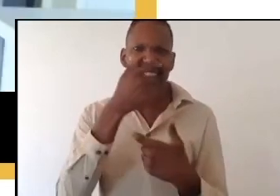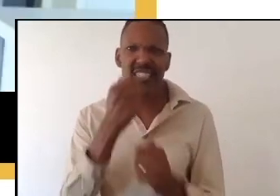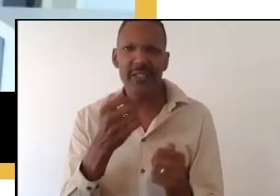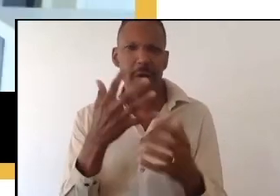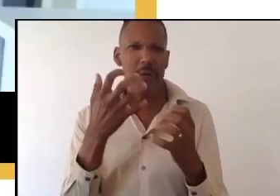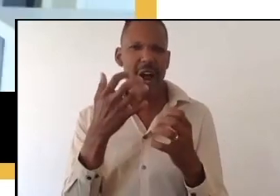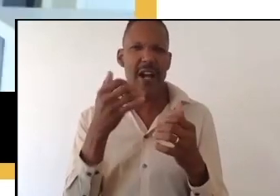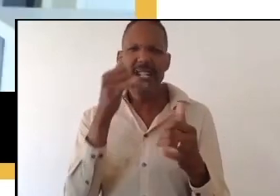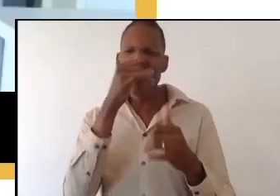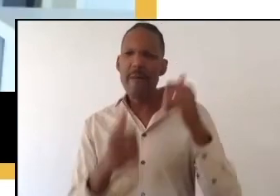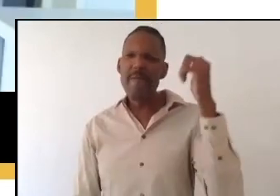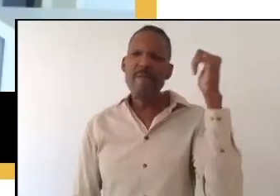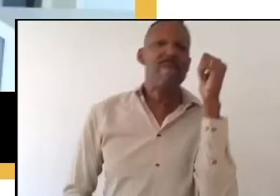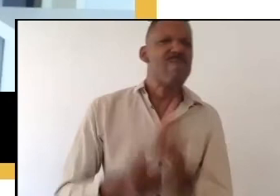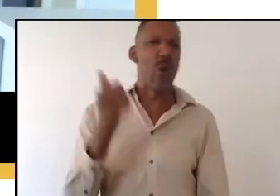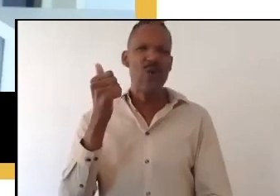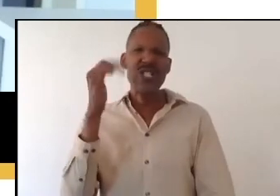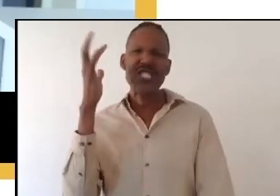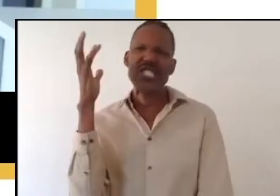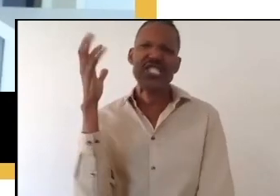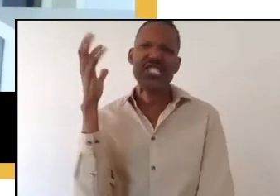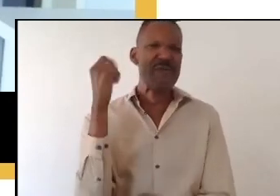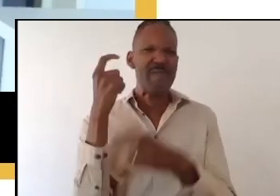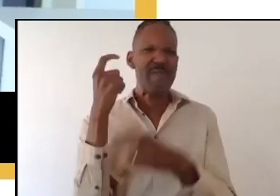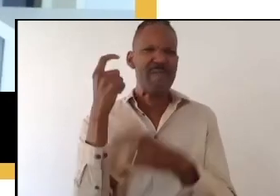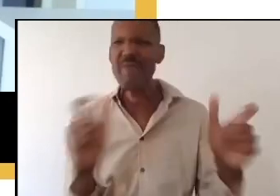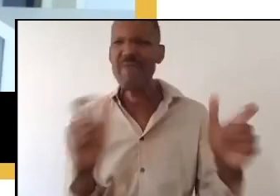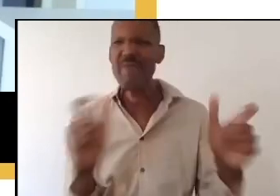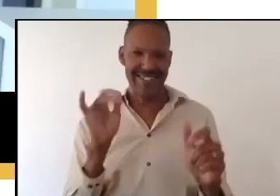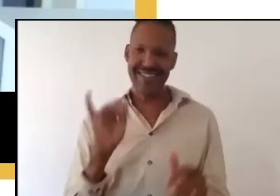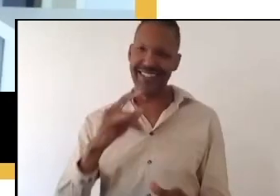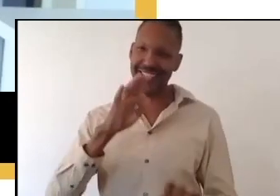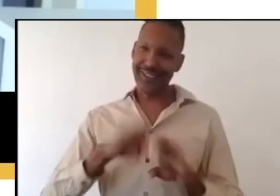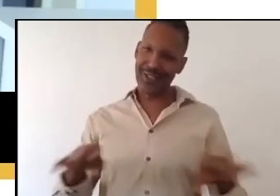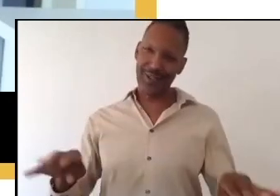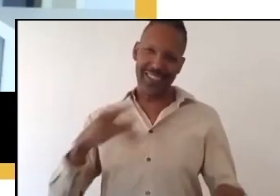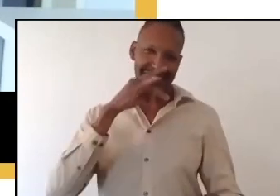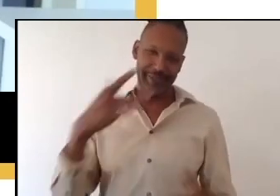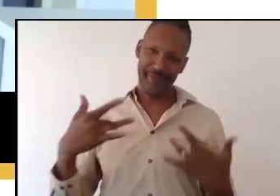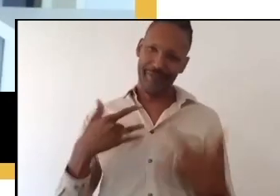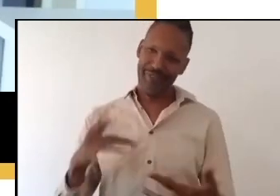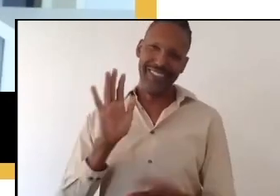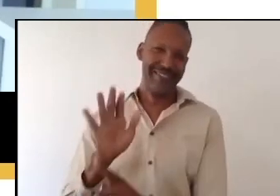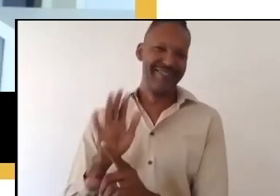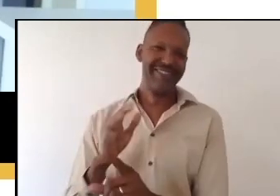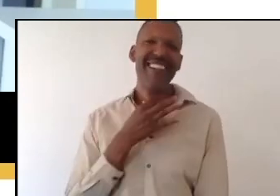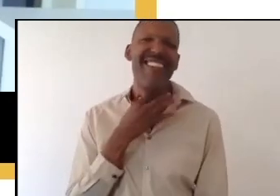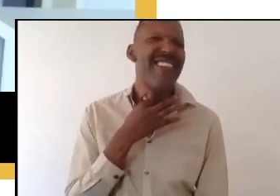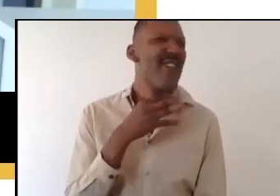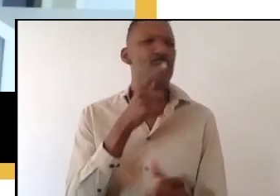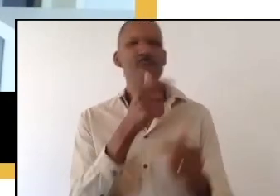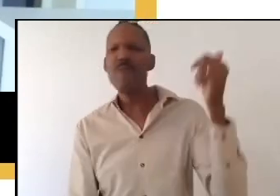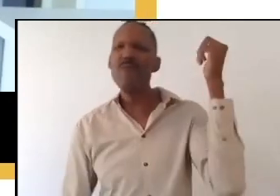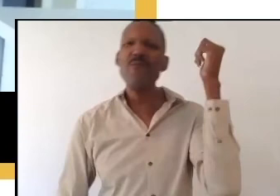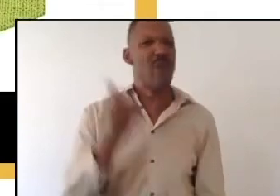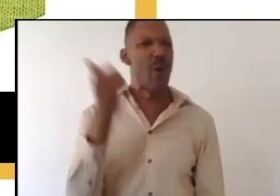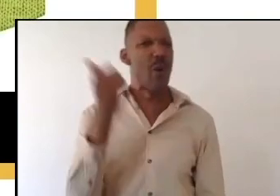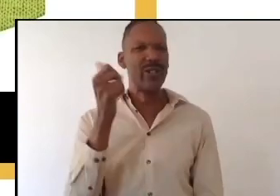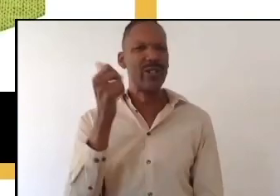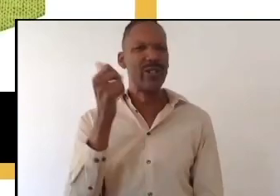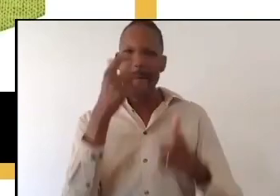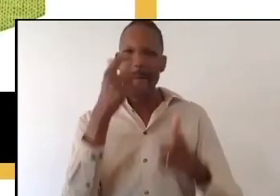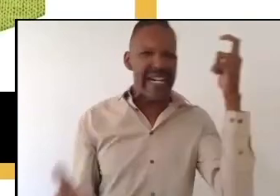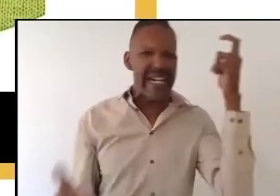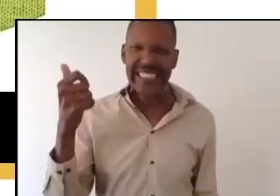interested in superlatives. They want like the Guinness Book of Records. So what's the biggest wind? Have to answer that.